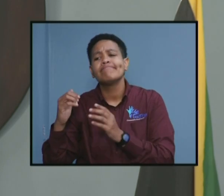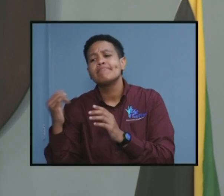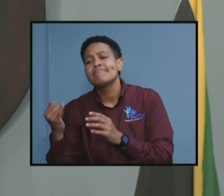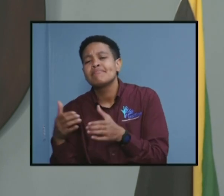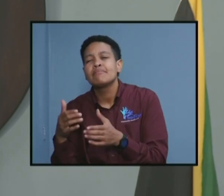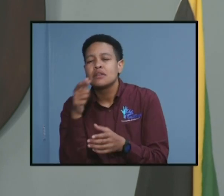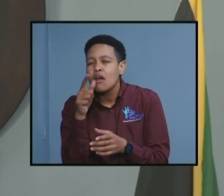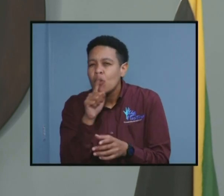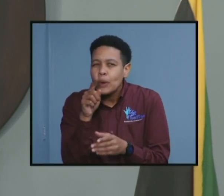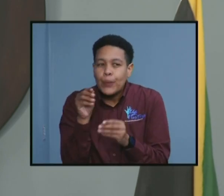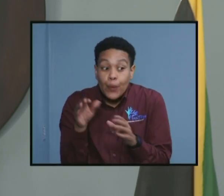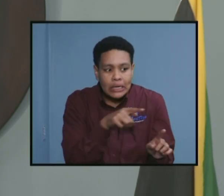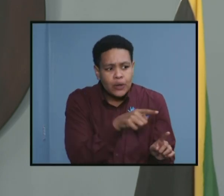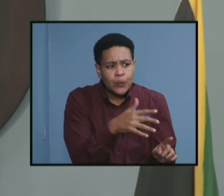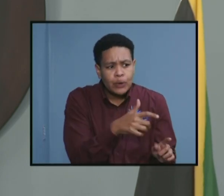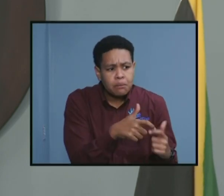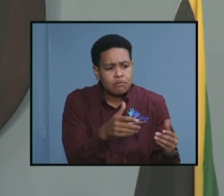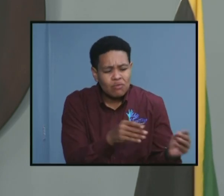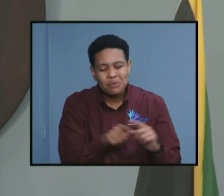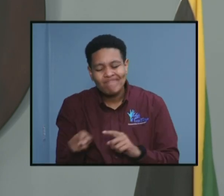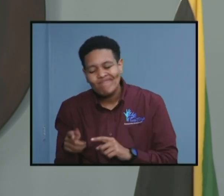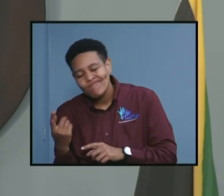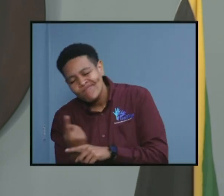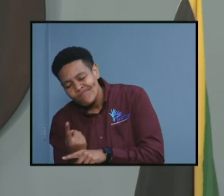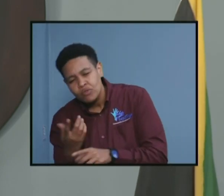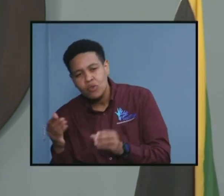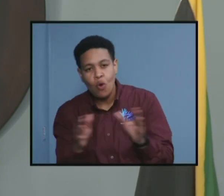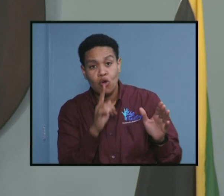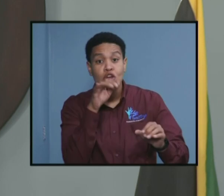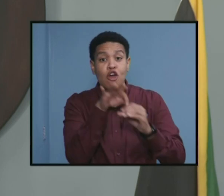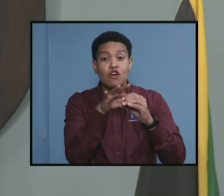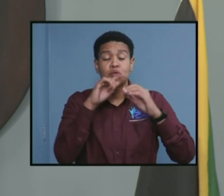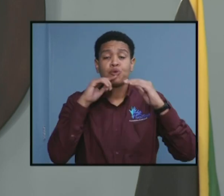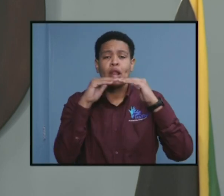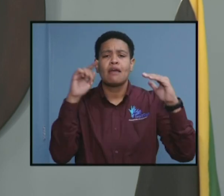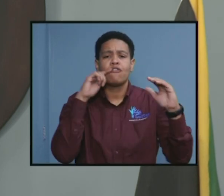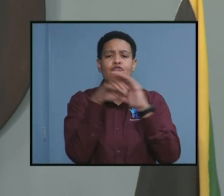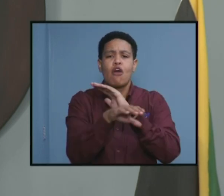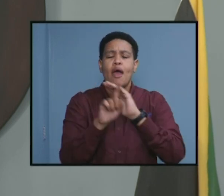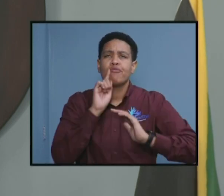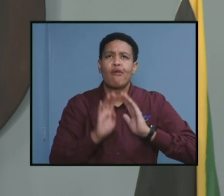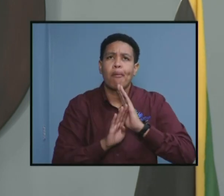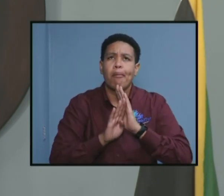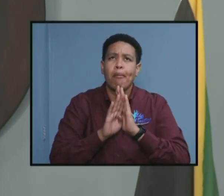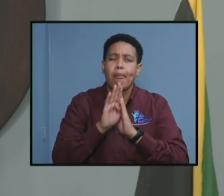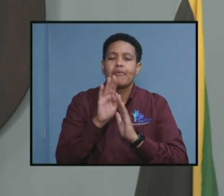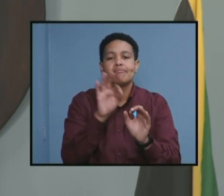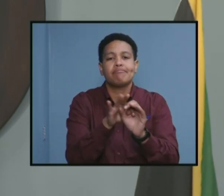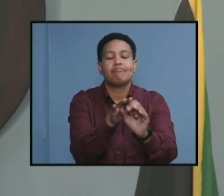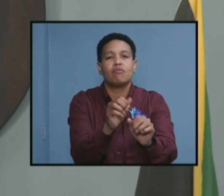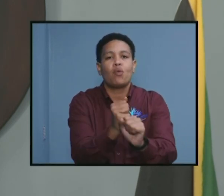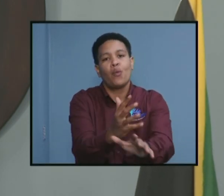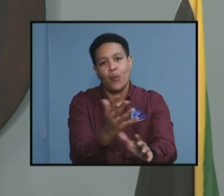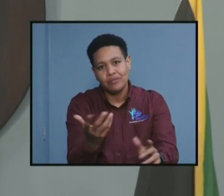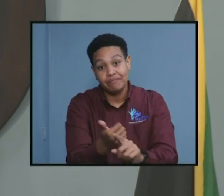gangs, has over the years contributed to the level of crime. Additionally,